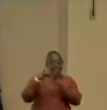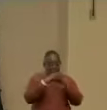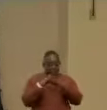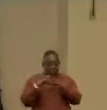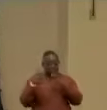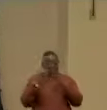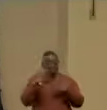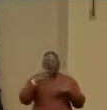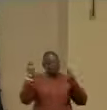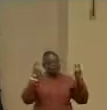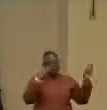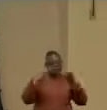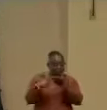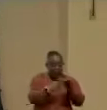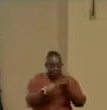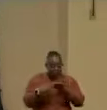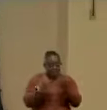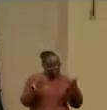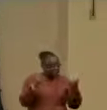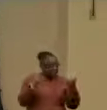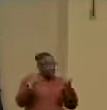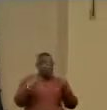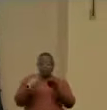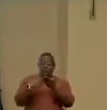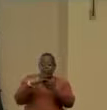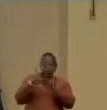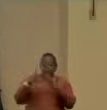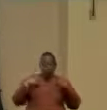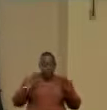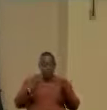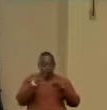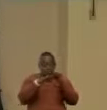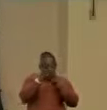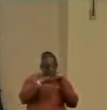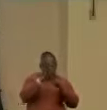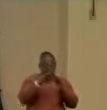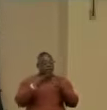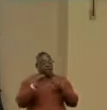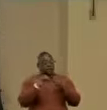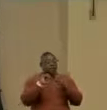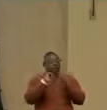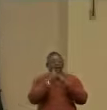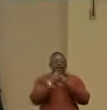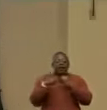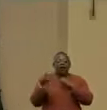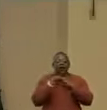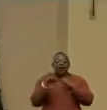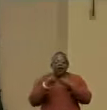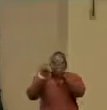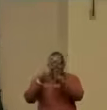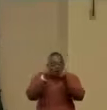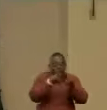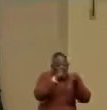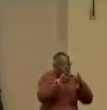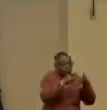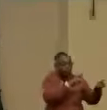topic these days. And I'll discuss our program with you and how our investigational trials are going.